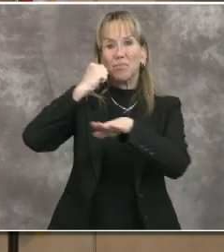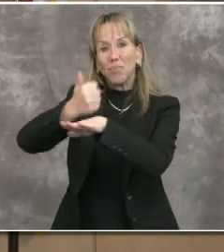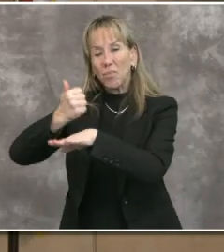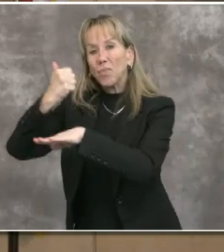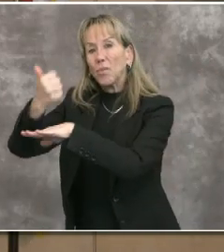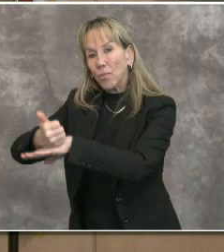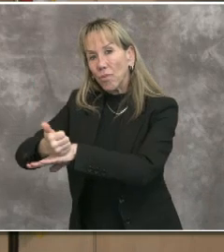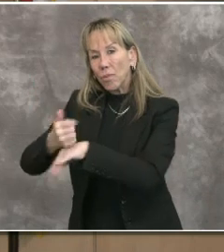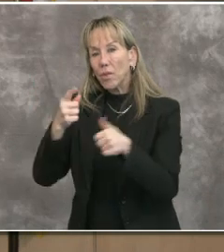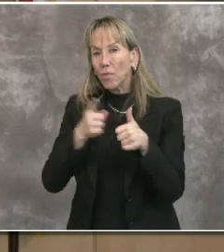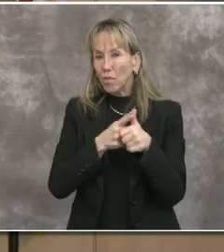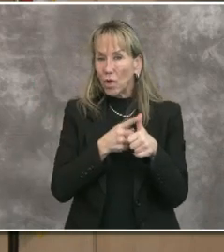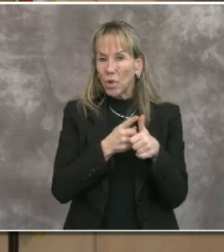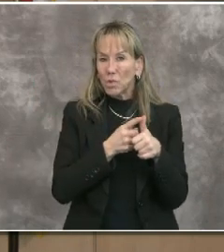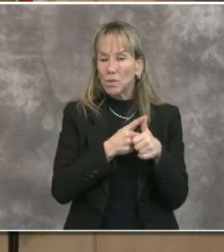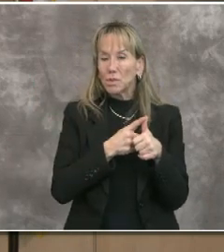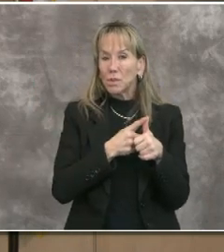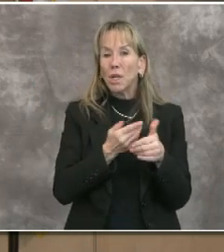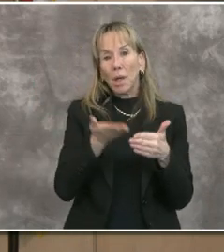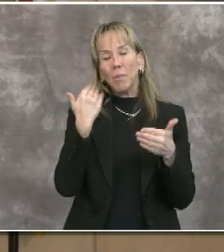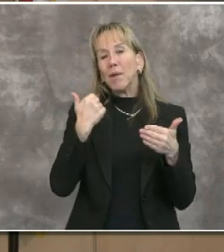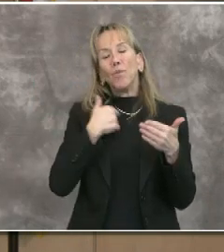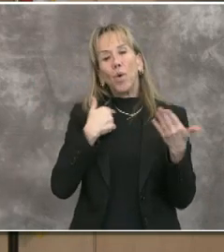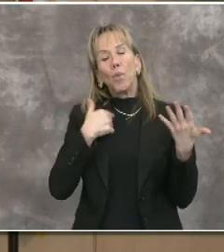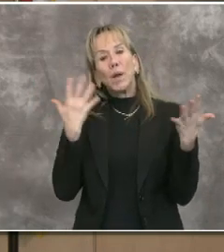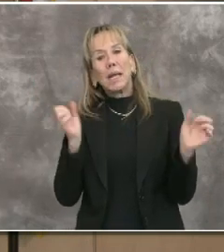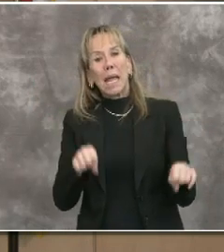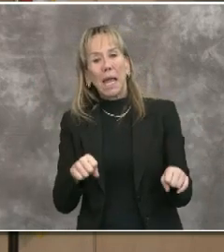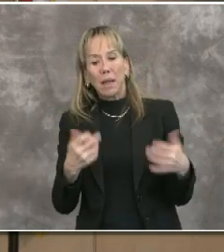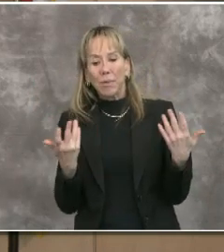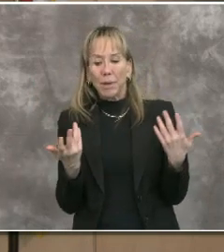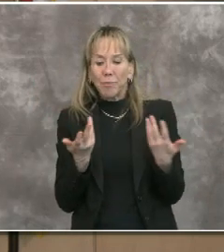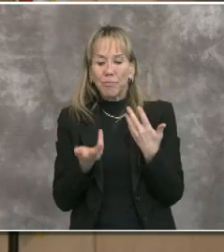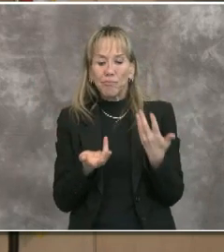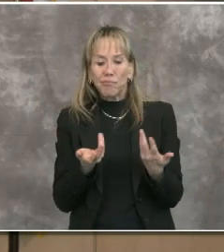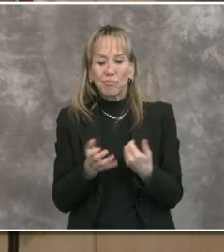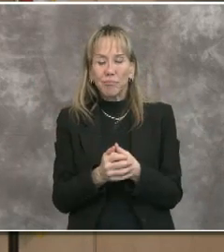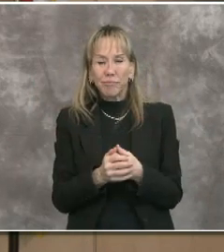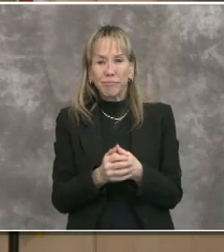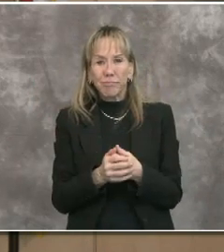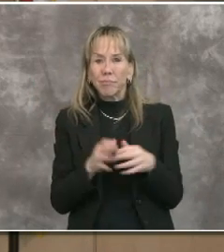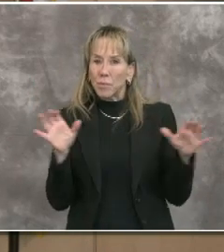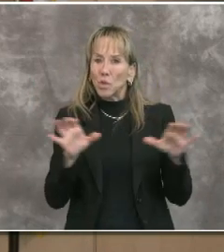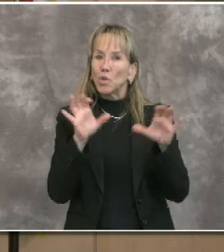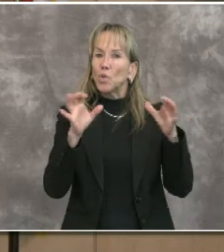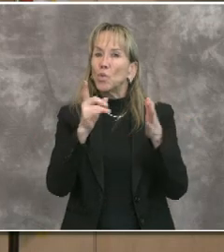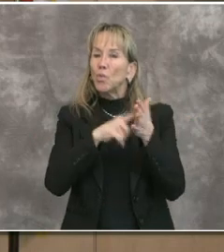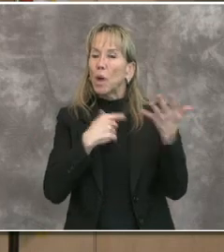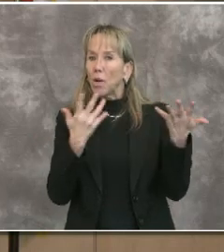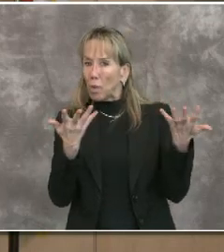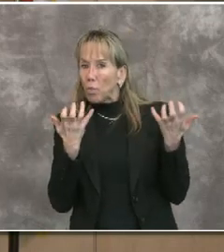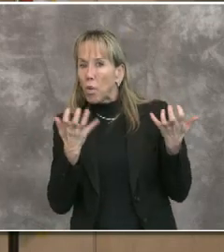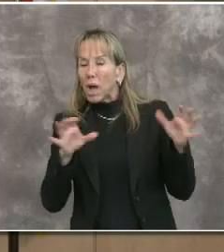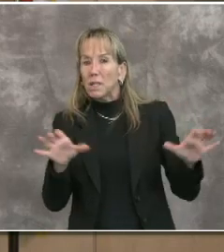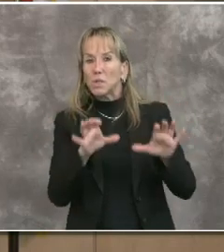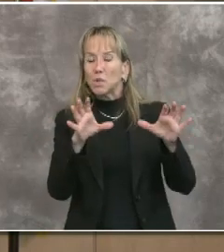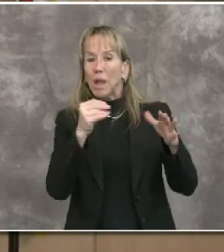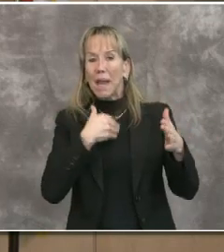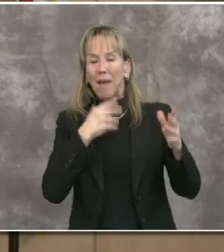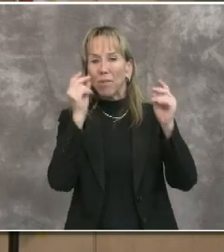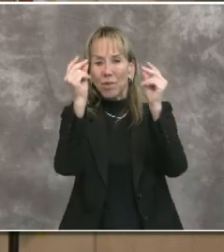to be in a future state where, again, we can be doing what we want to do and then having quick